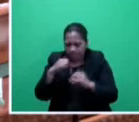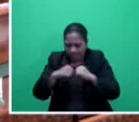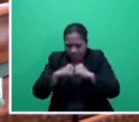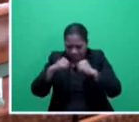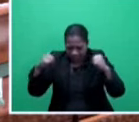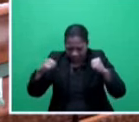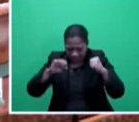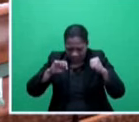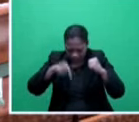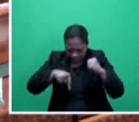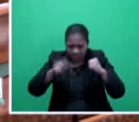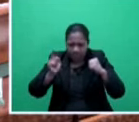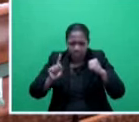Fiji.